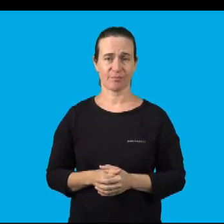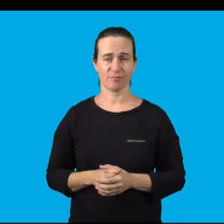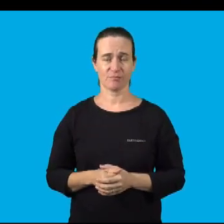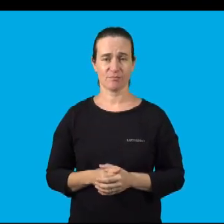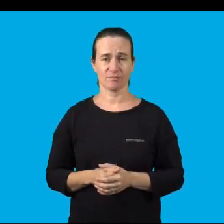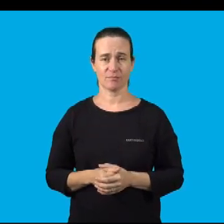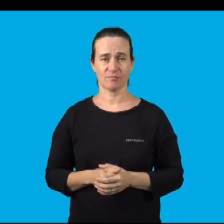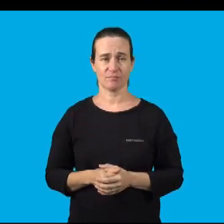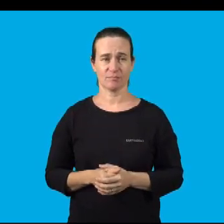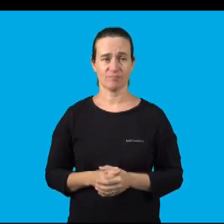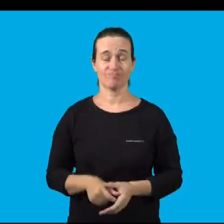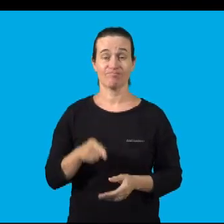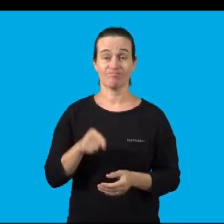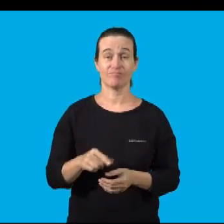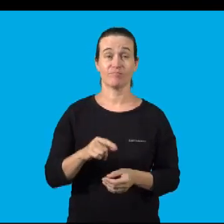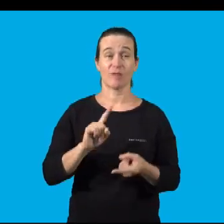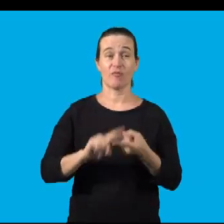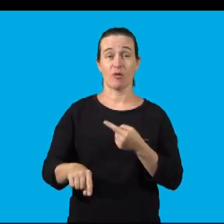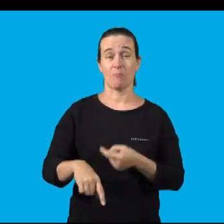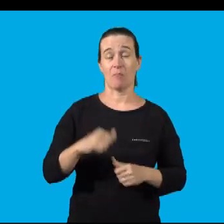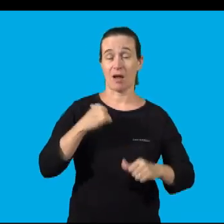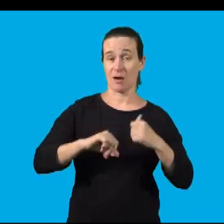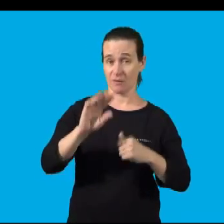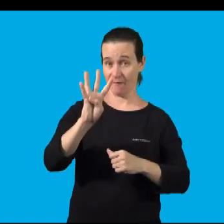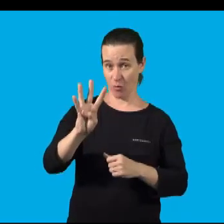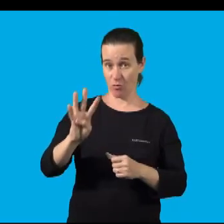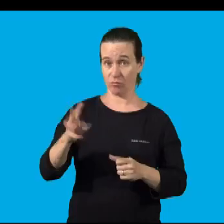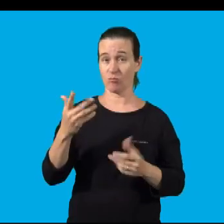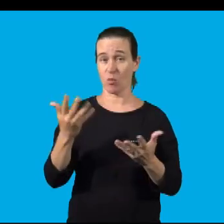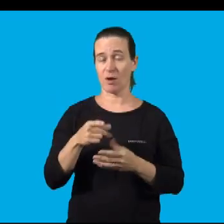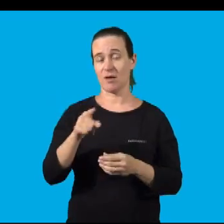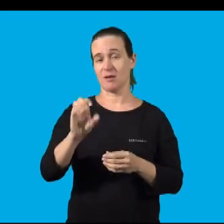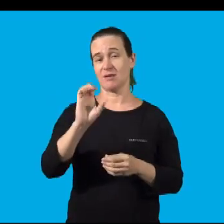So, this is an extract from Act 4, Scene 1,